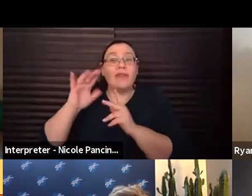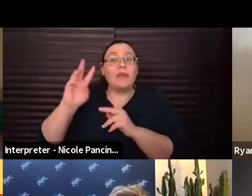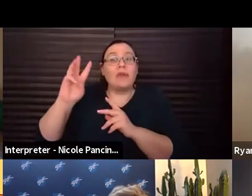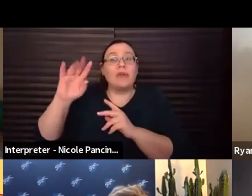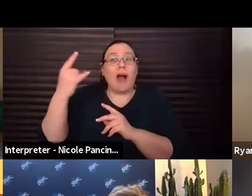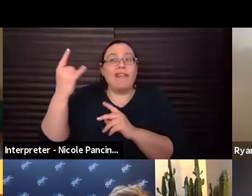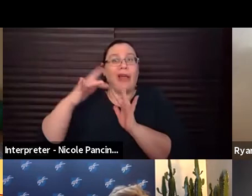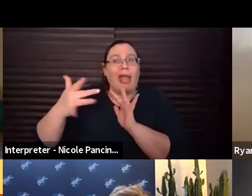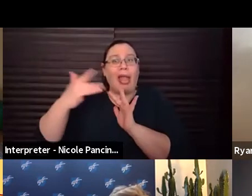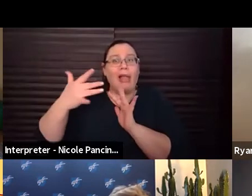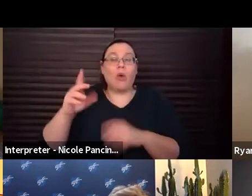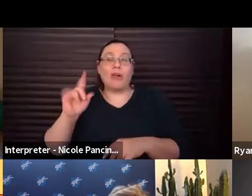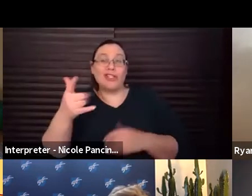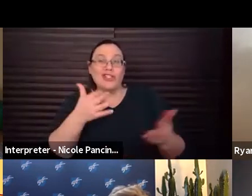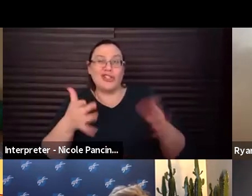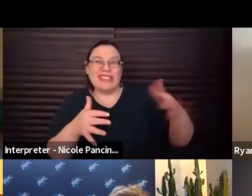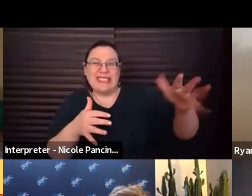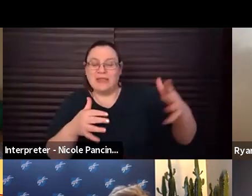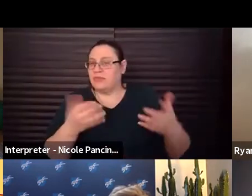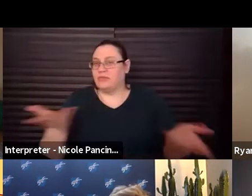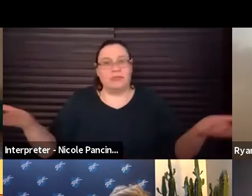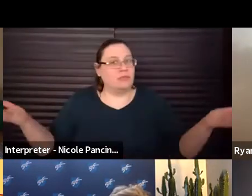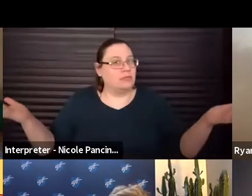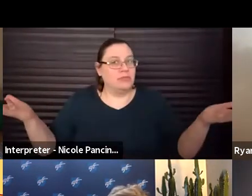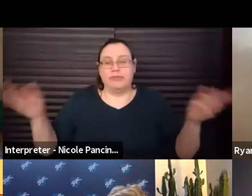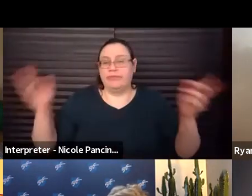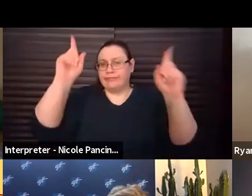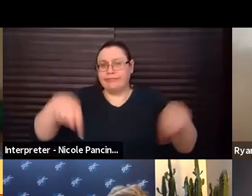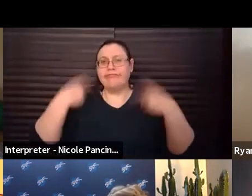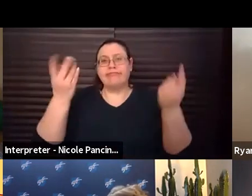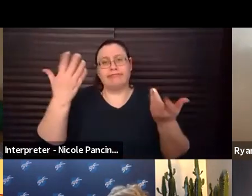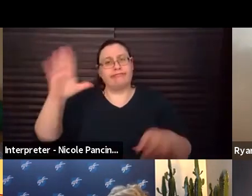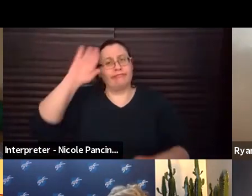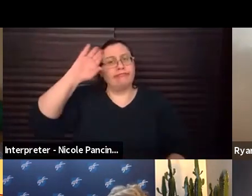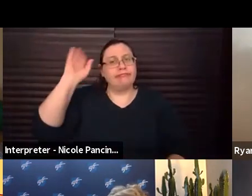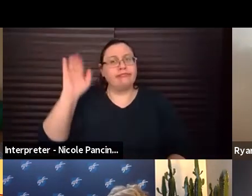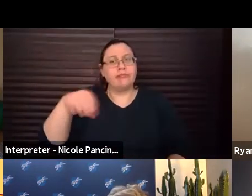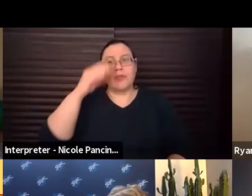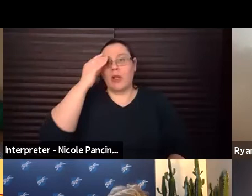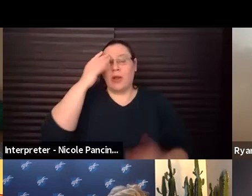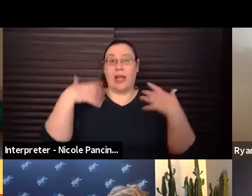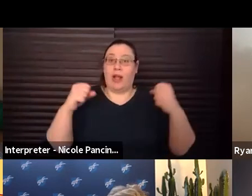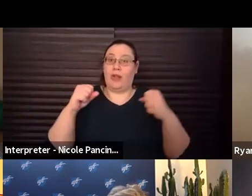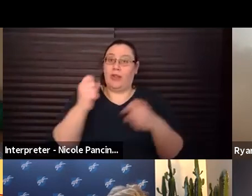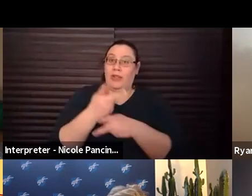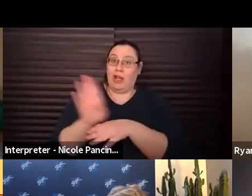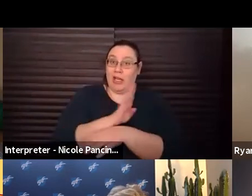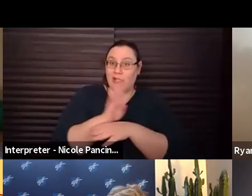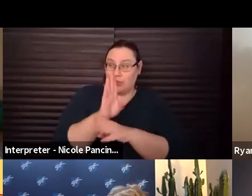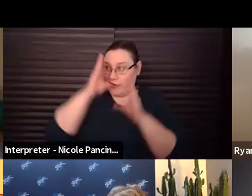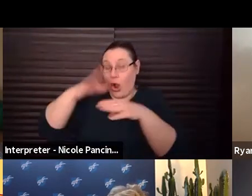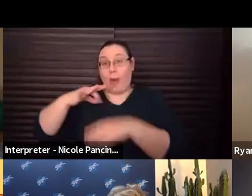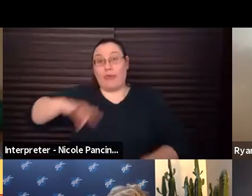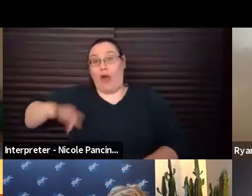even digital services. So we've known for a long time too that the healthcare industry is focused on profits, not